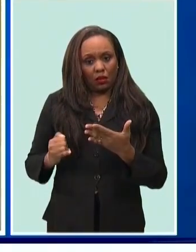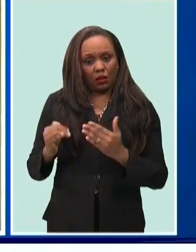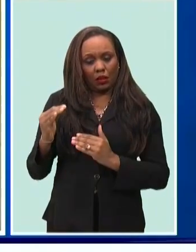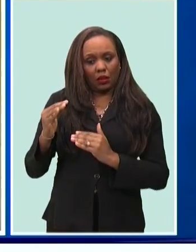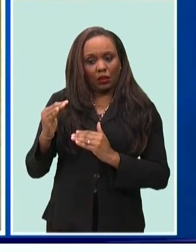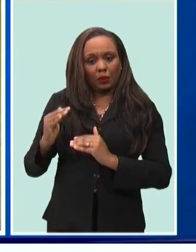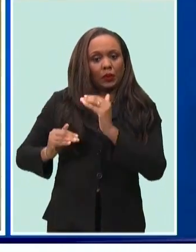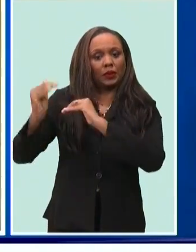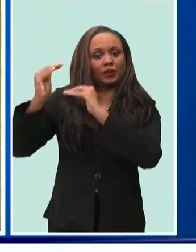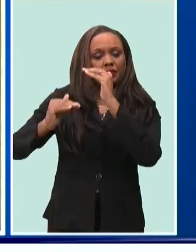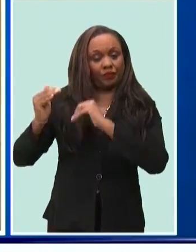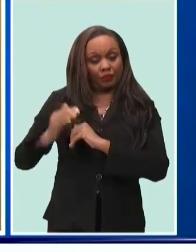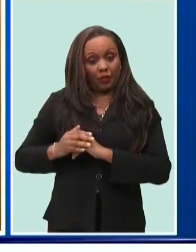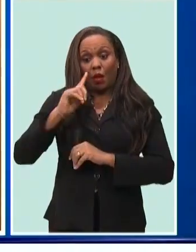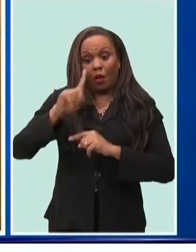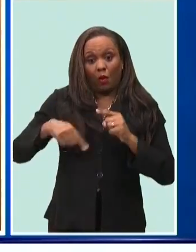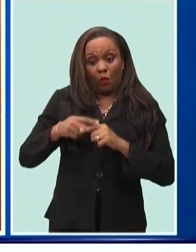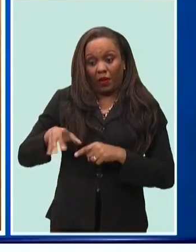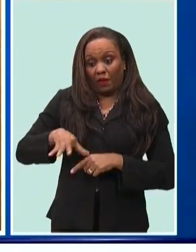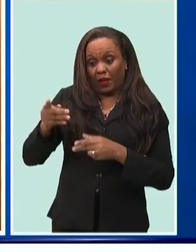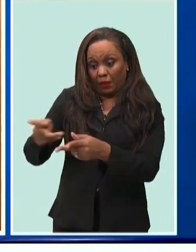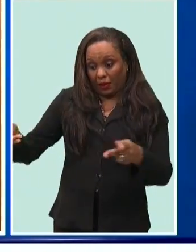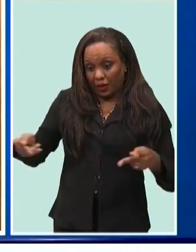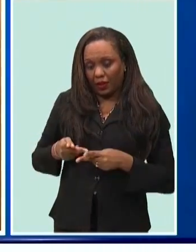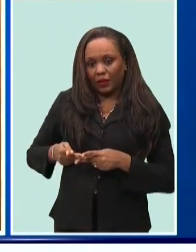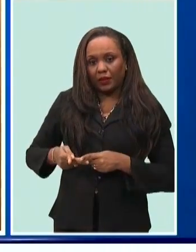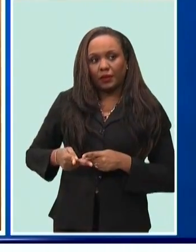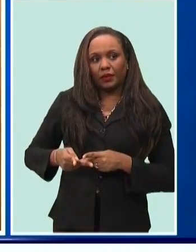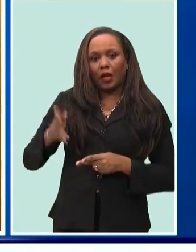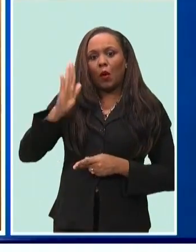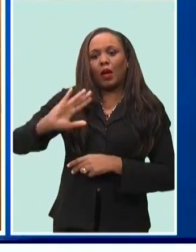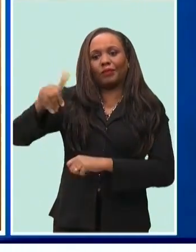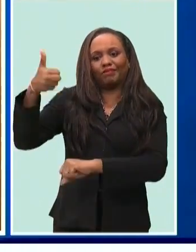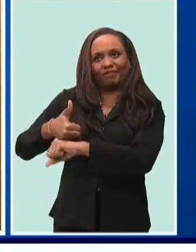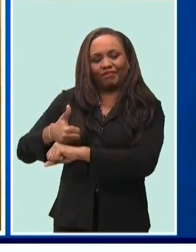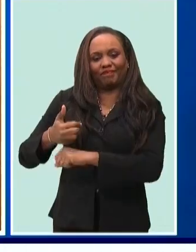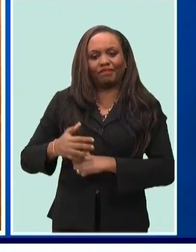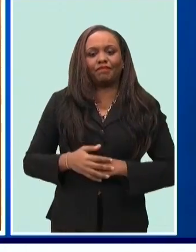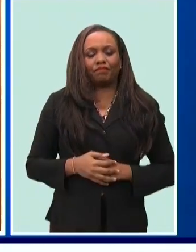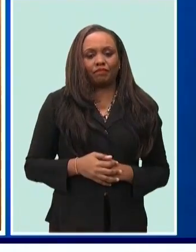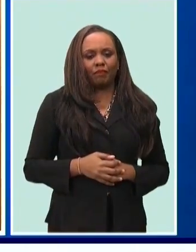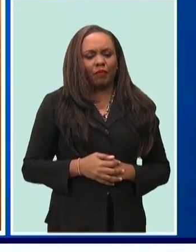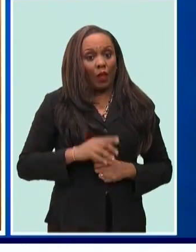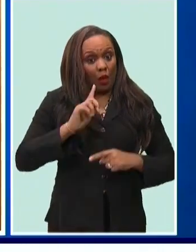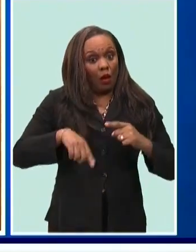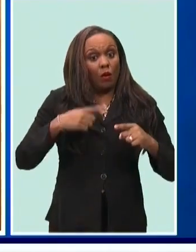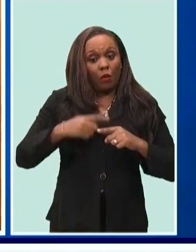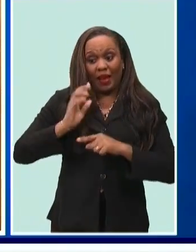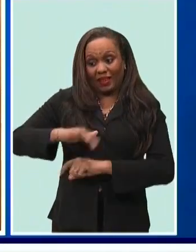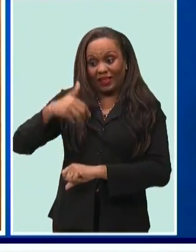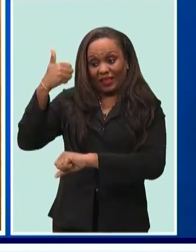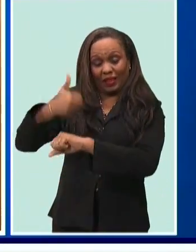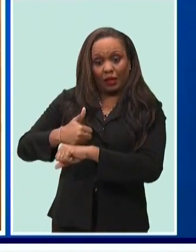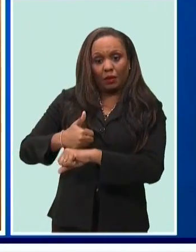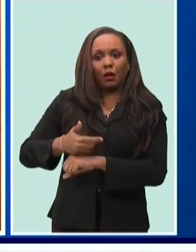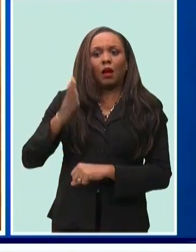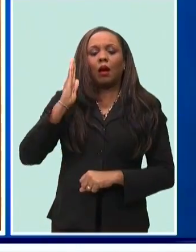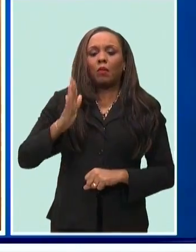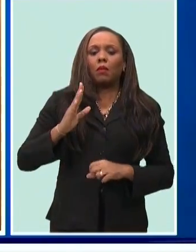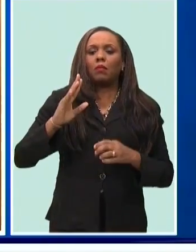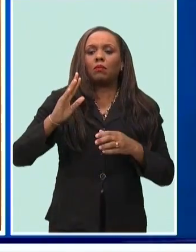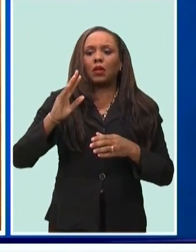will be accessible to artists. We expect that this will result in an increased number of galleries which are available to our artists, which will